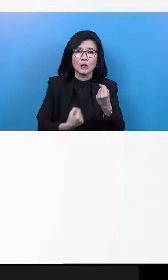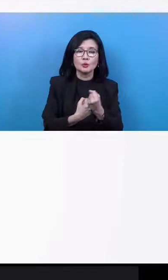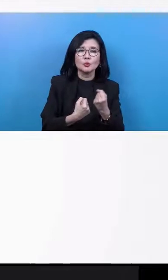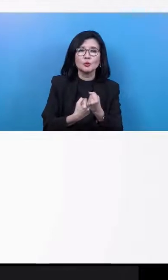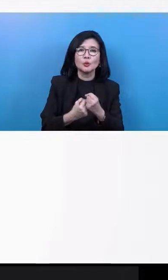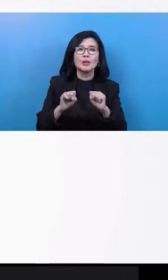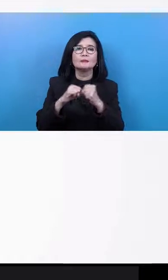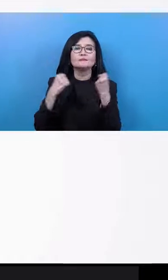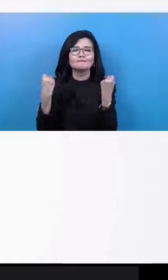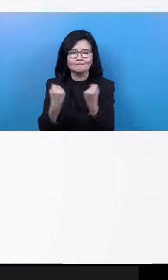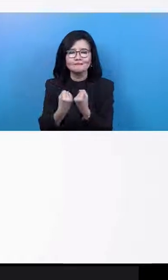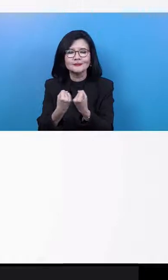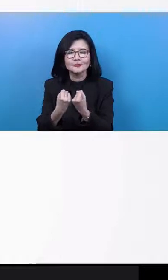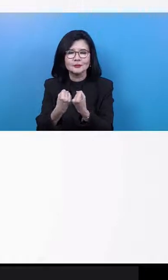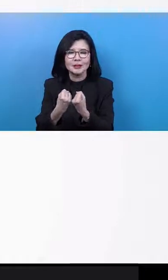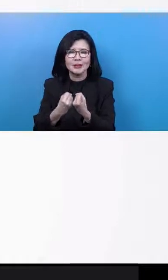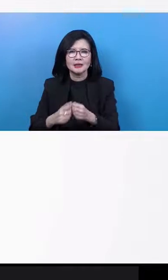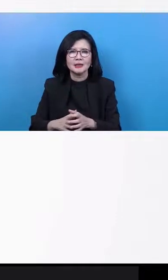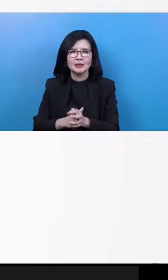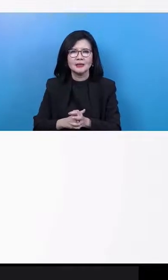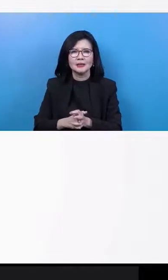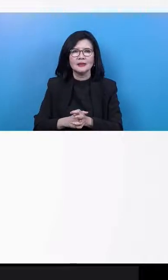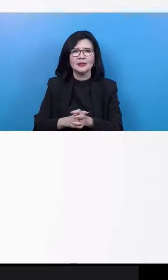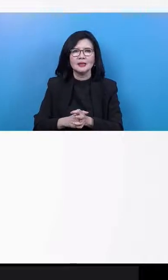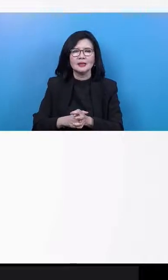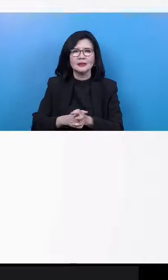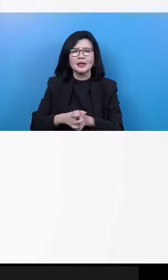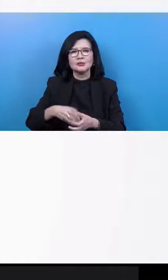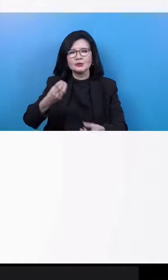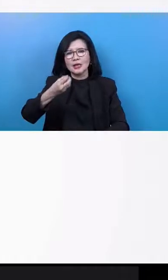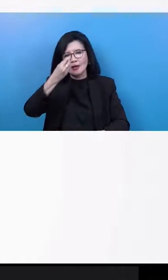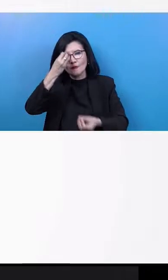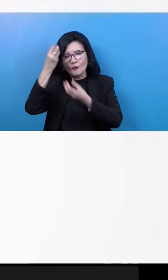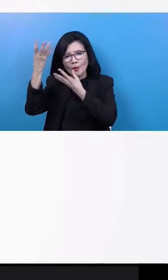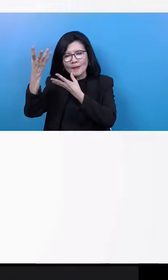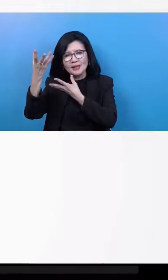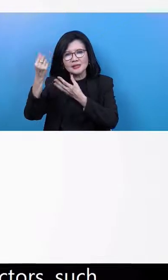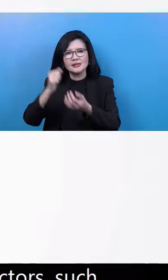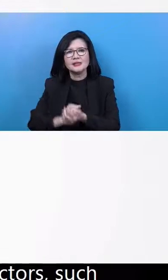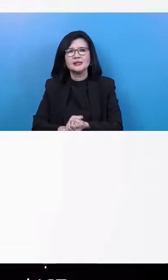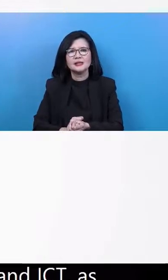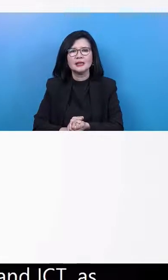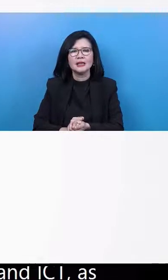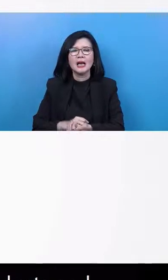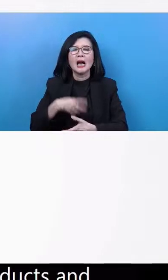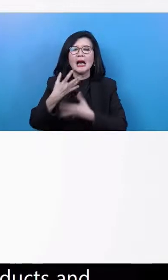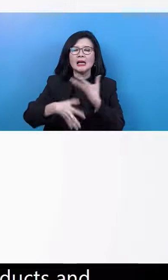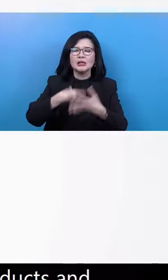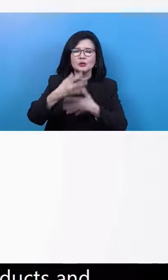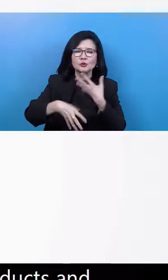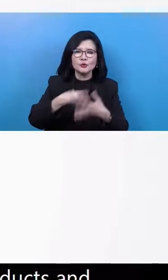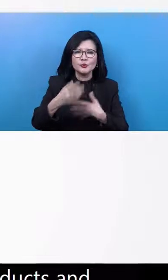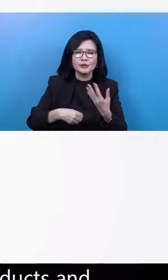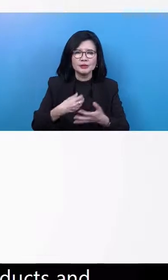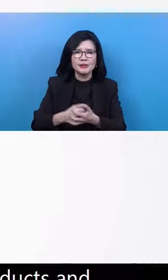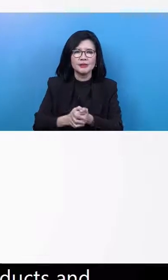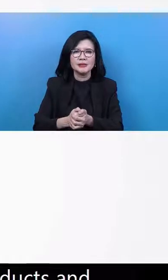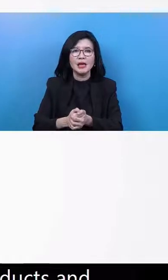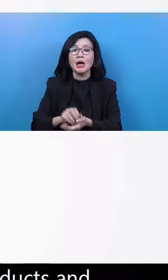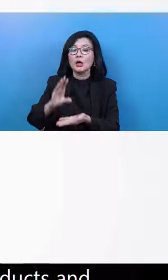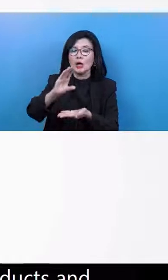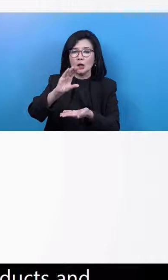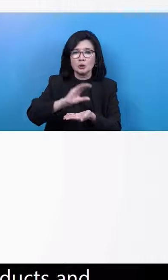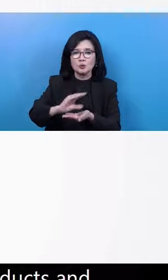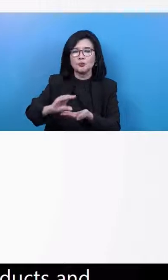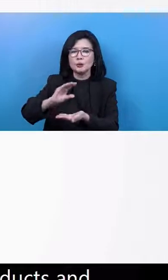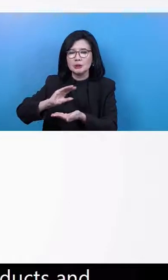and ICT, as well as increased demand in commodity products and robust investment in services and manufacturing,